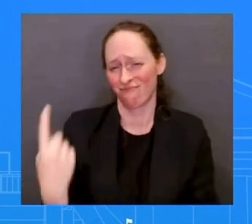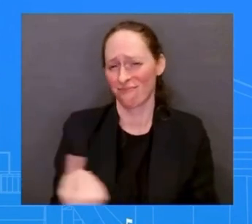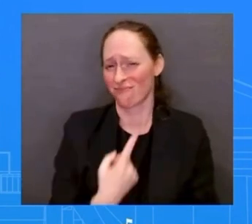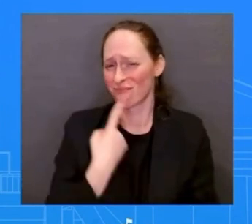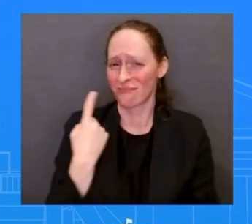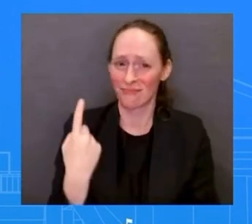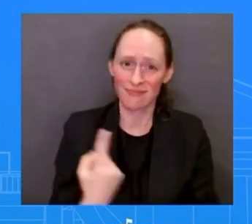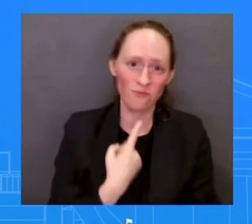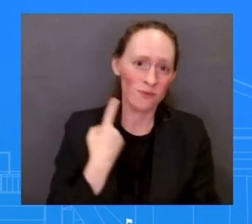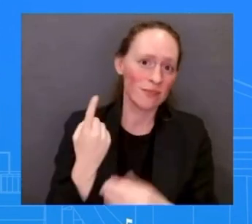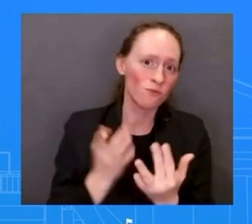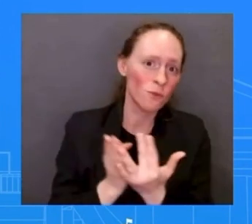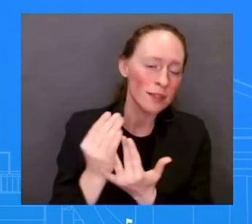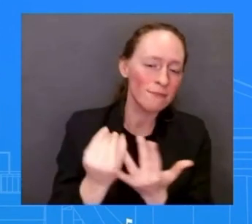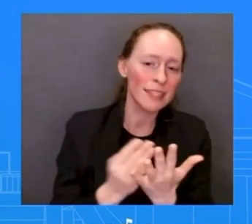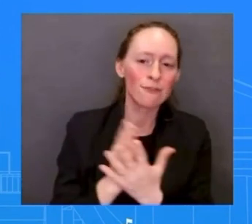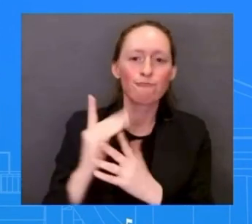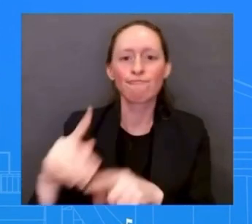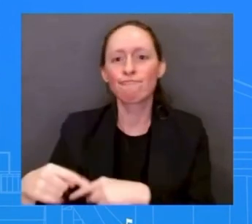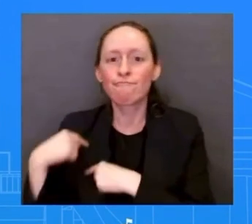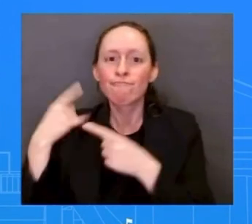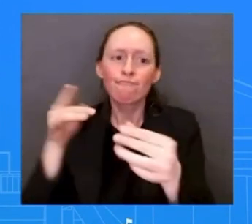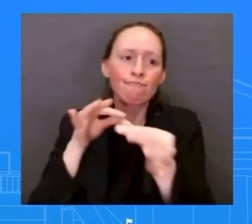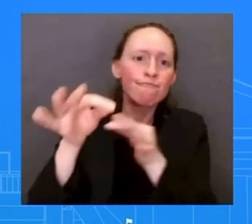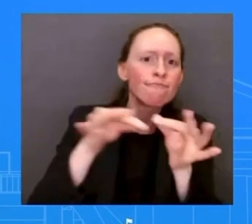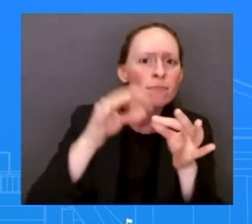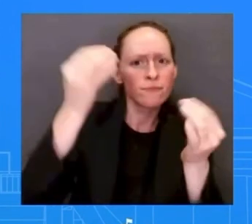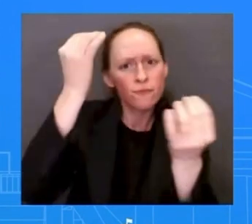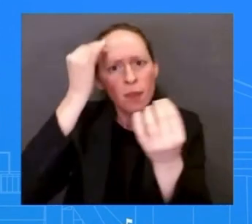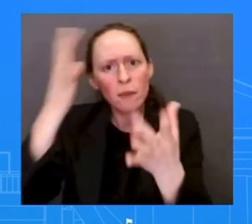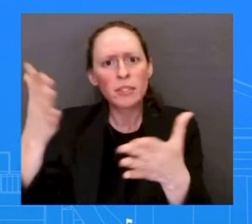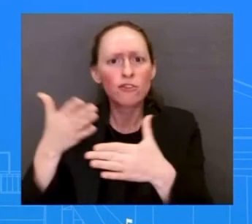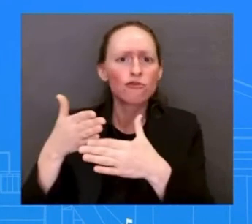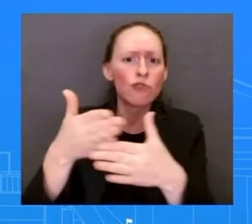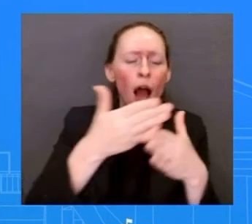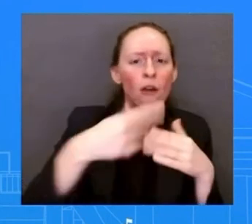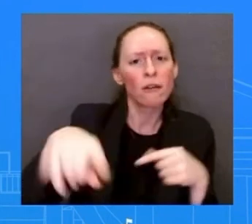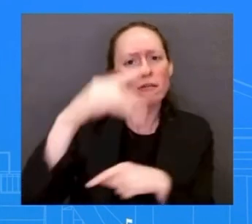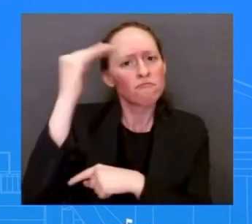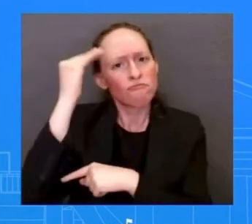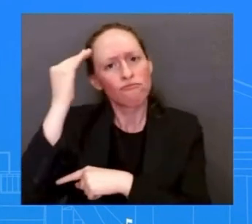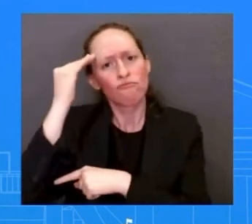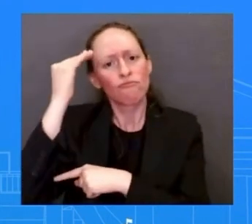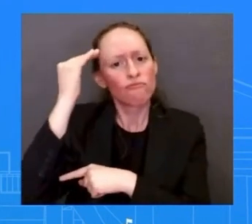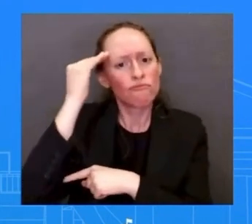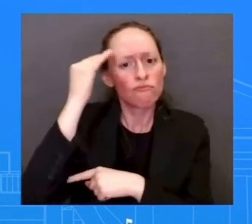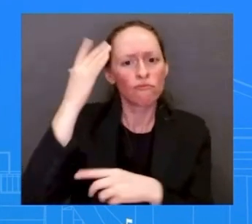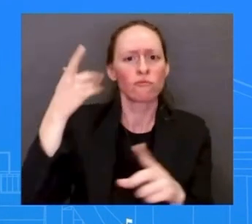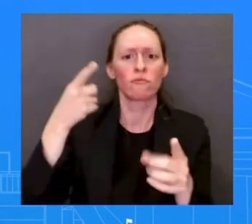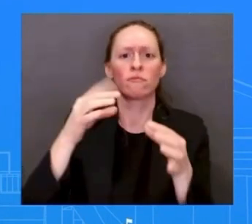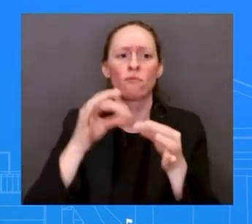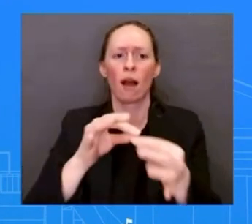that information anytime that we've been asked. We have done so. And a couple of examples is